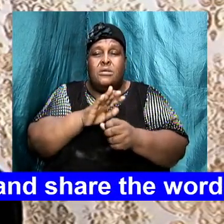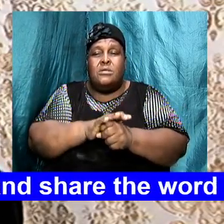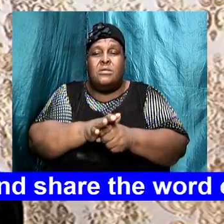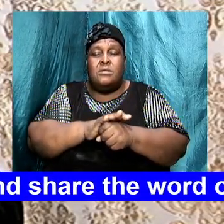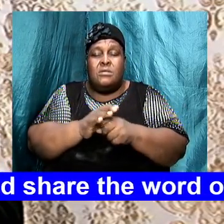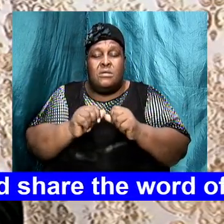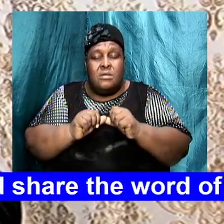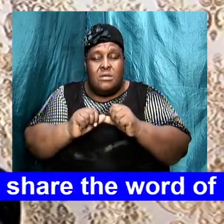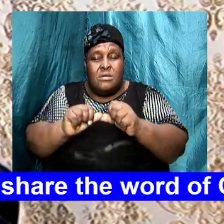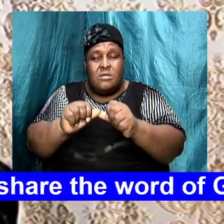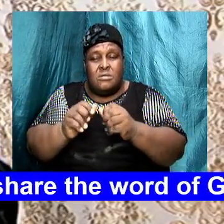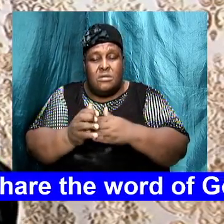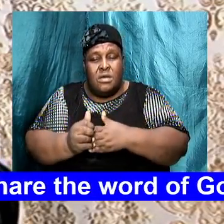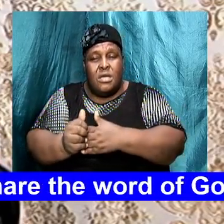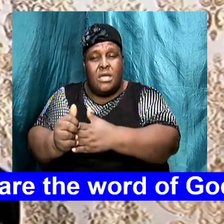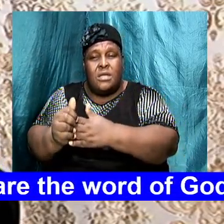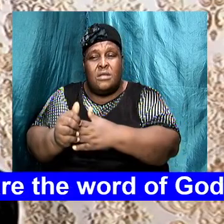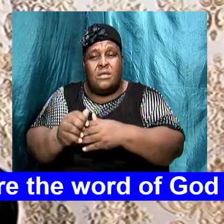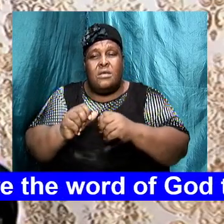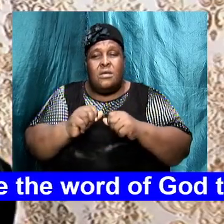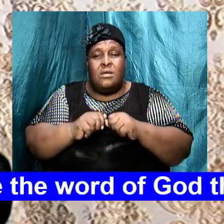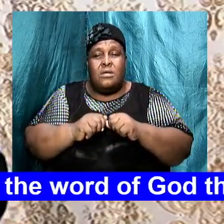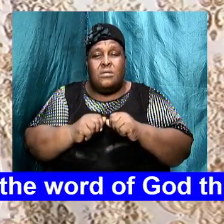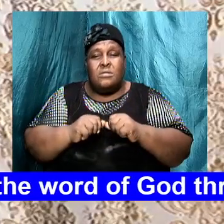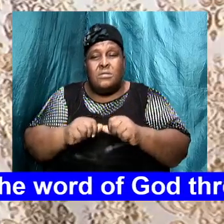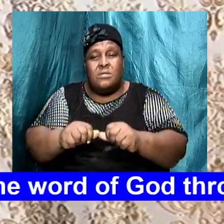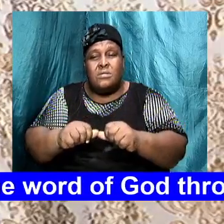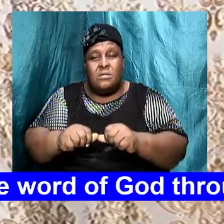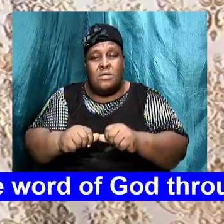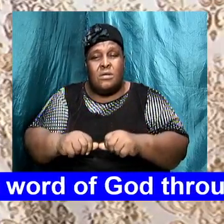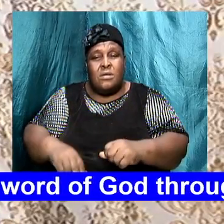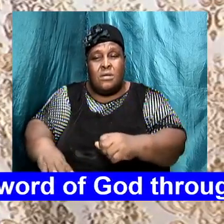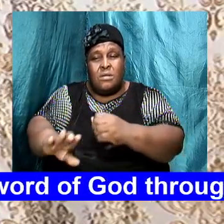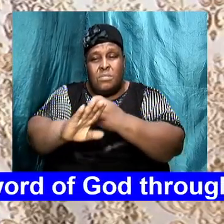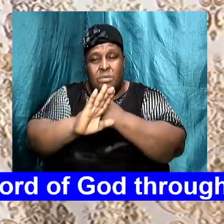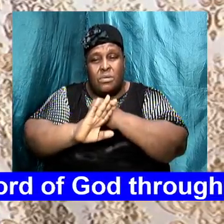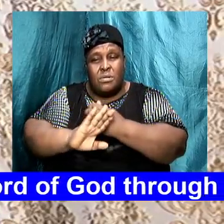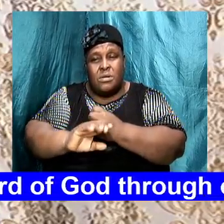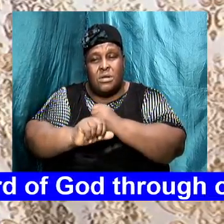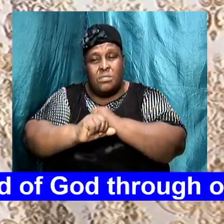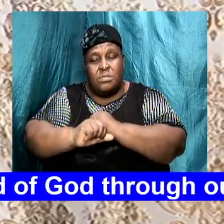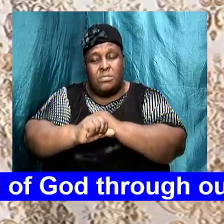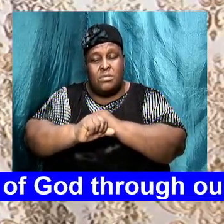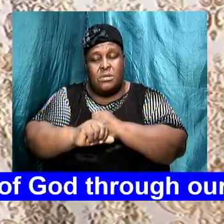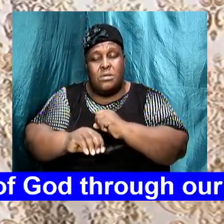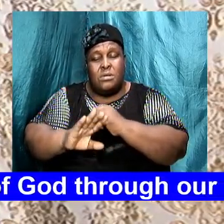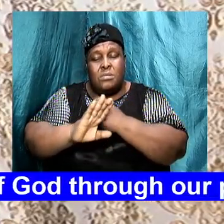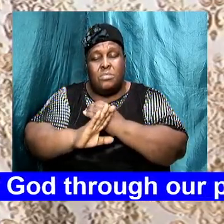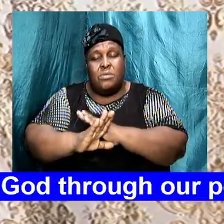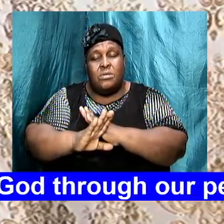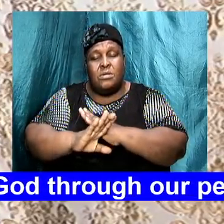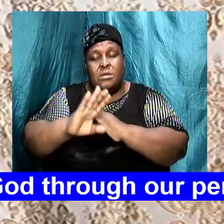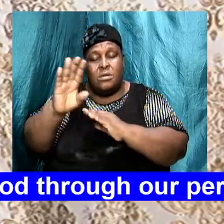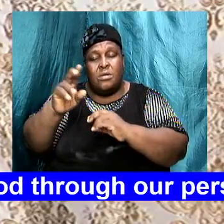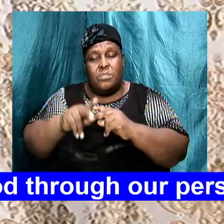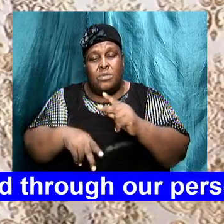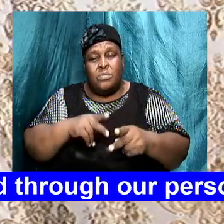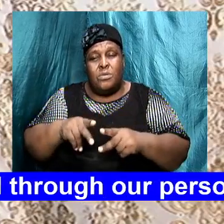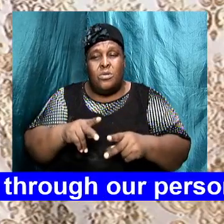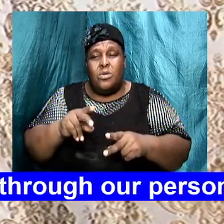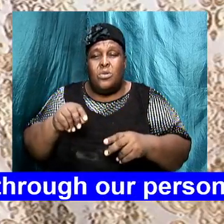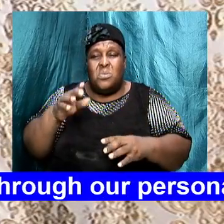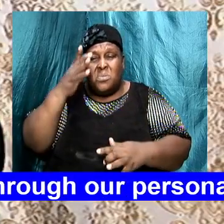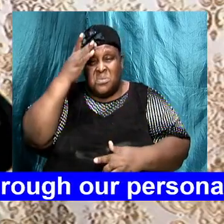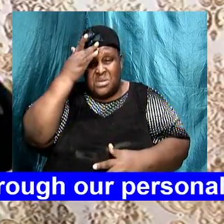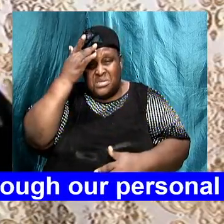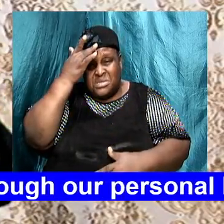you continue to guide, continue to keep, continue to protect your people. Oh, Lord Jesus, no plague shall come nigh